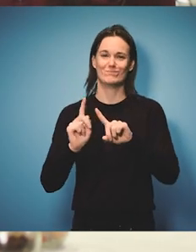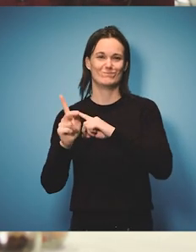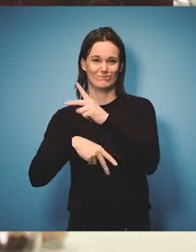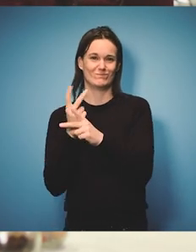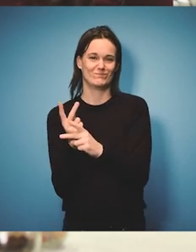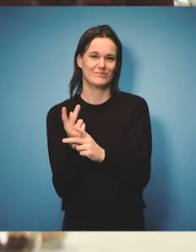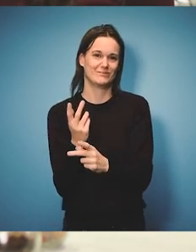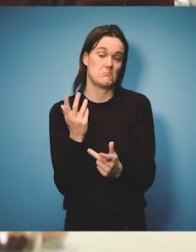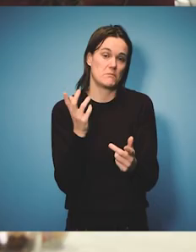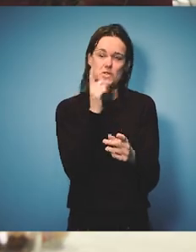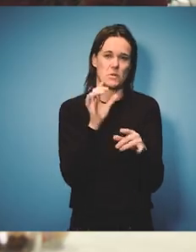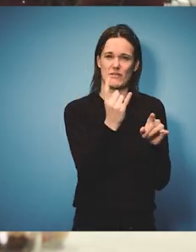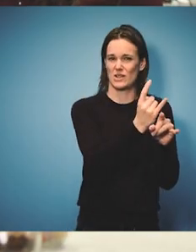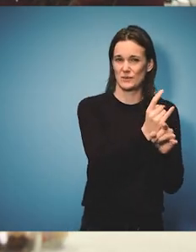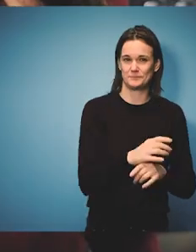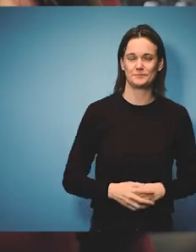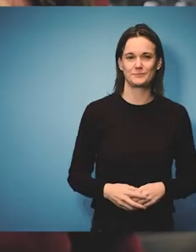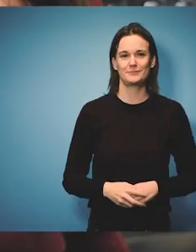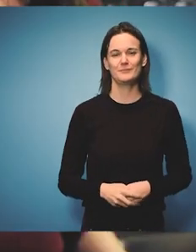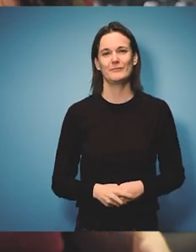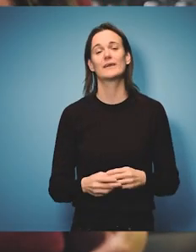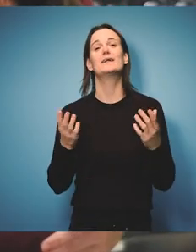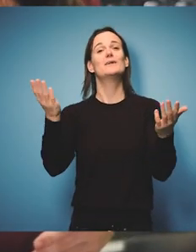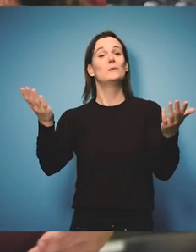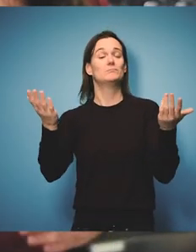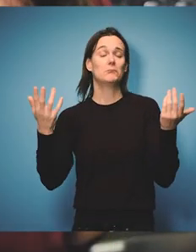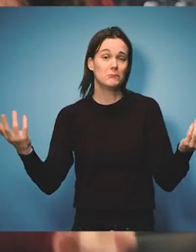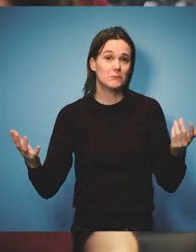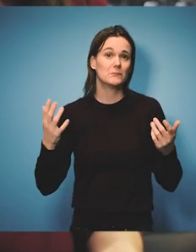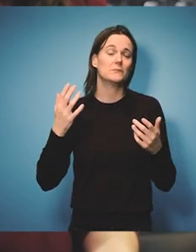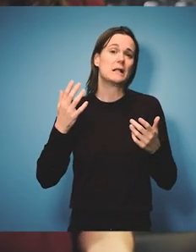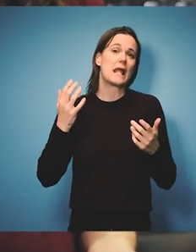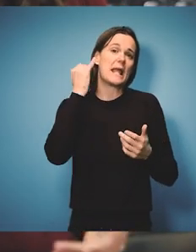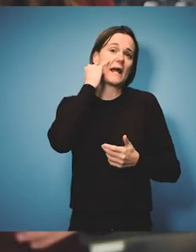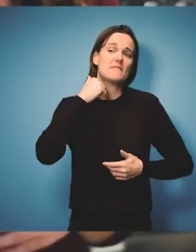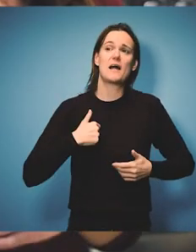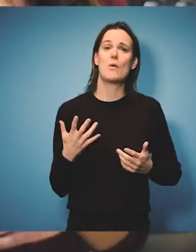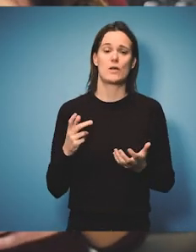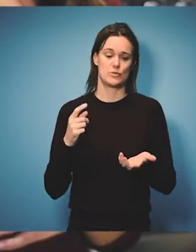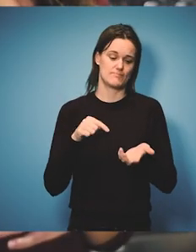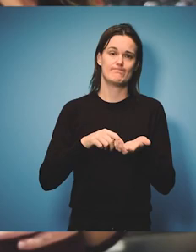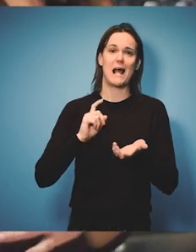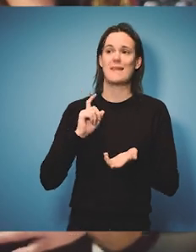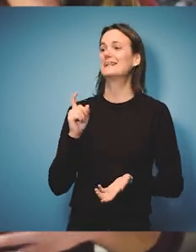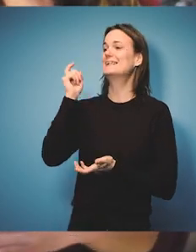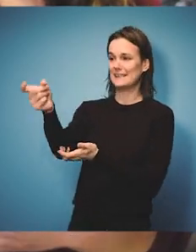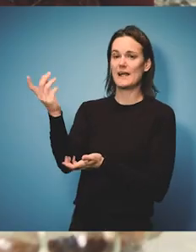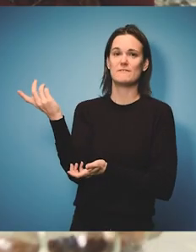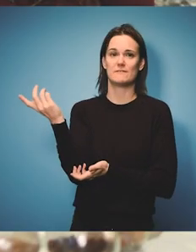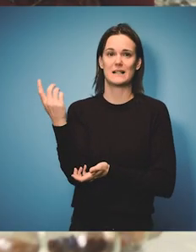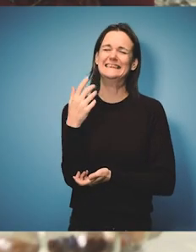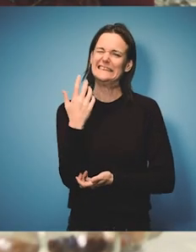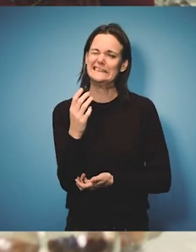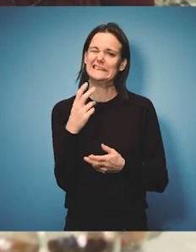different things that could add instead of a liquor. So Garth, with the holiday season coming and gift giving, what if I want to give this as a gift?